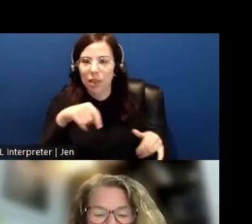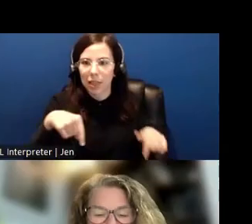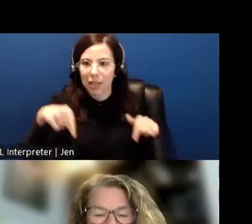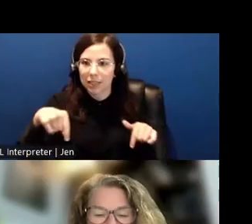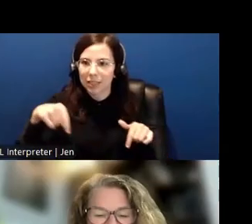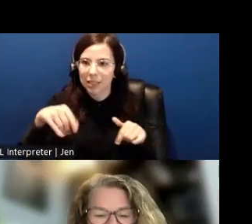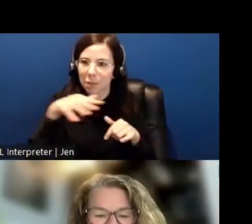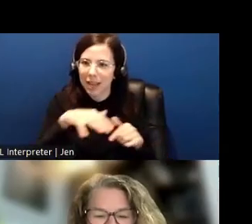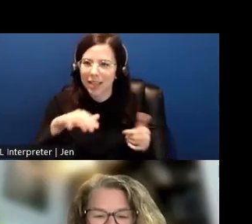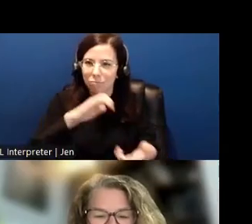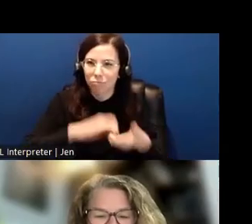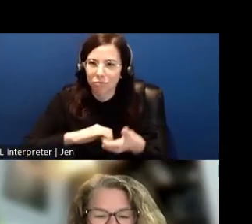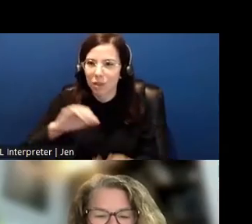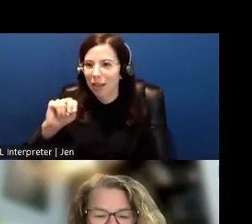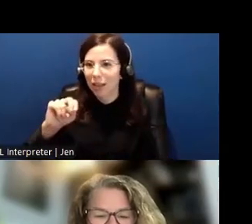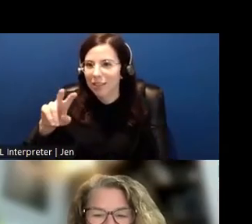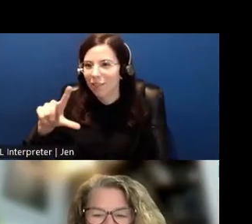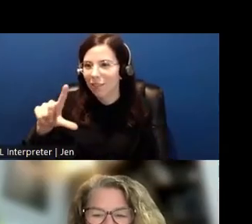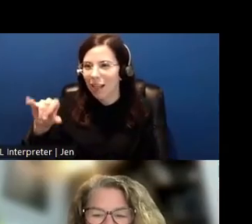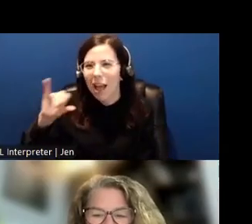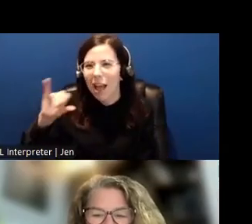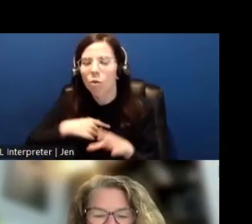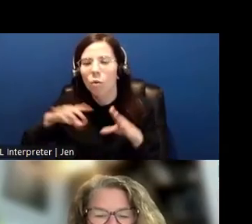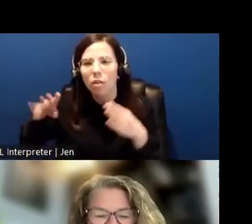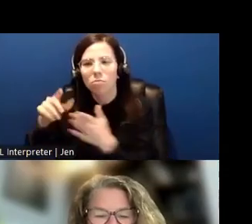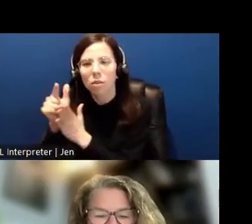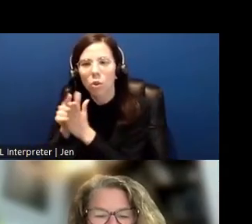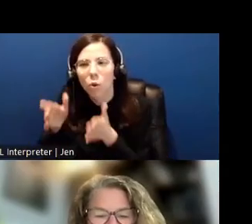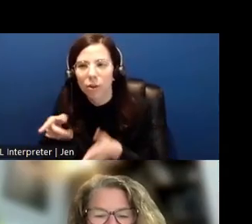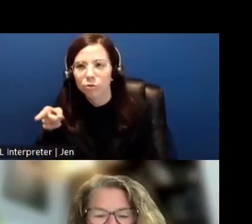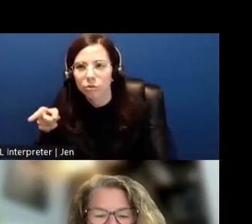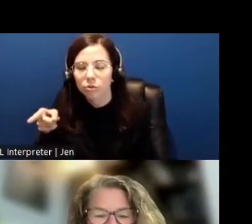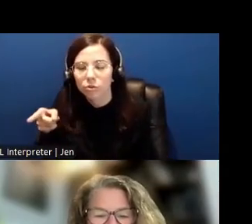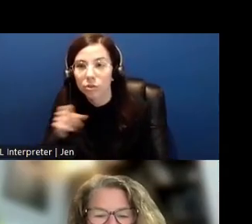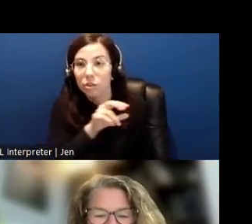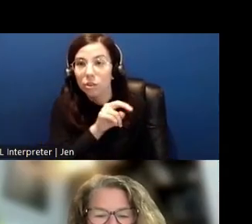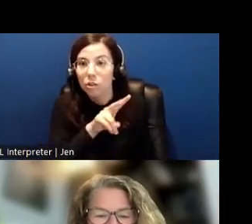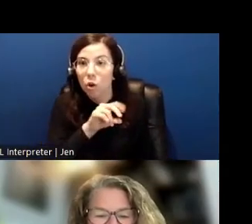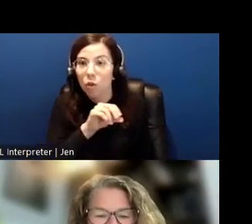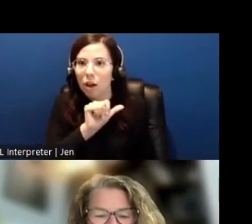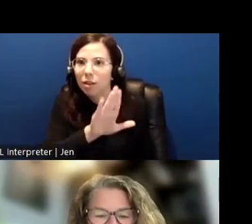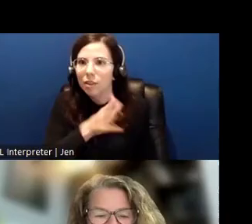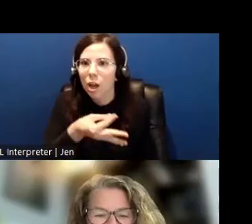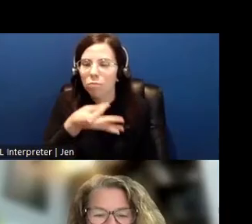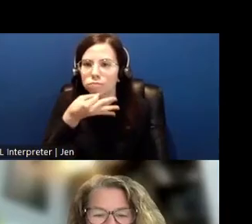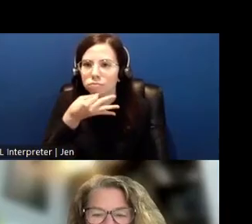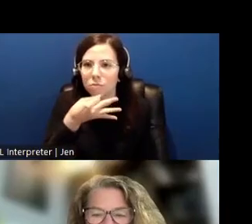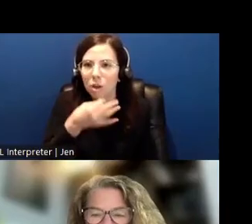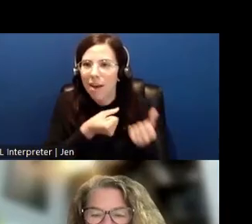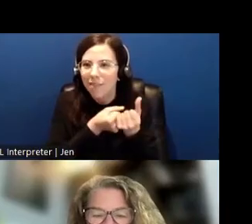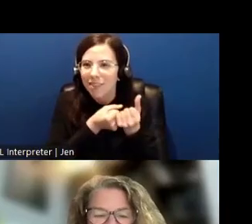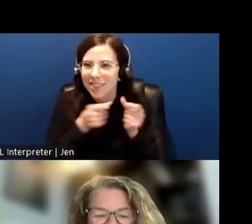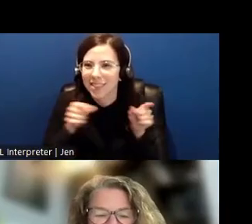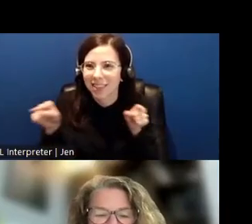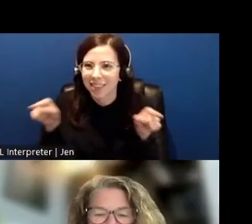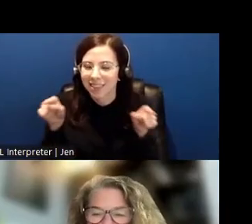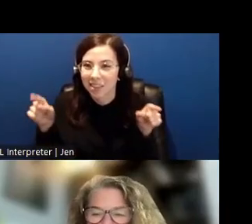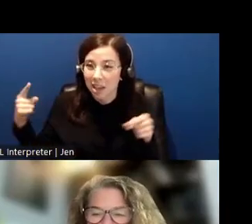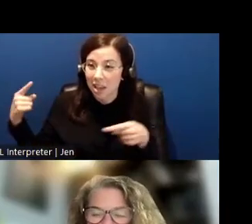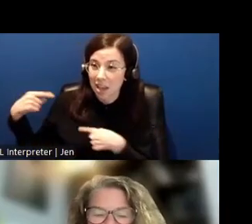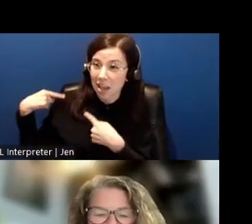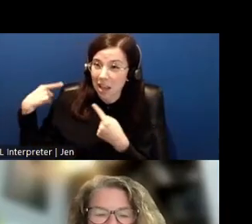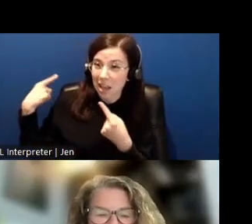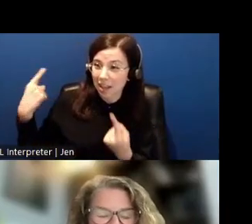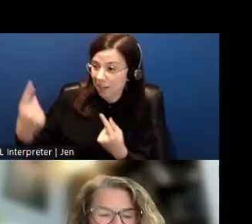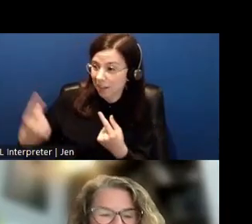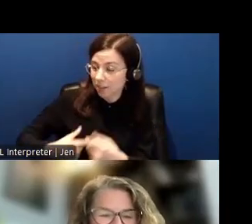being kind of the lawyer side of the equation and NOVA having more expertise on the advocate side. And over the years, we